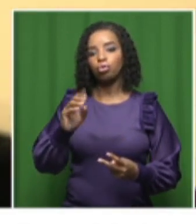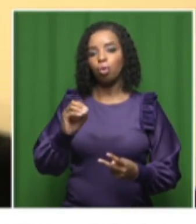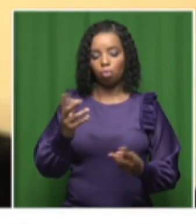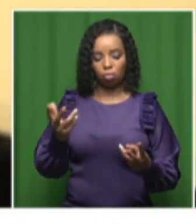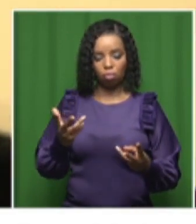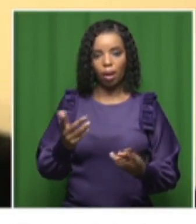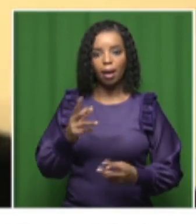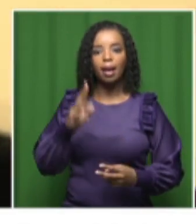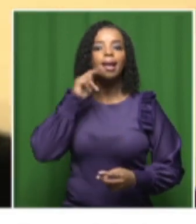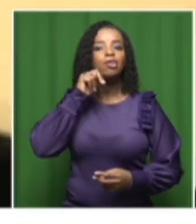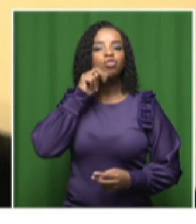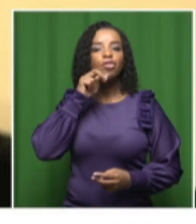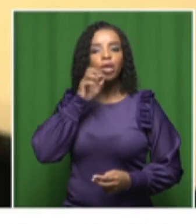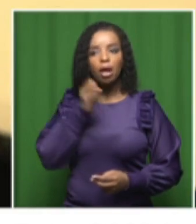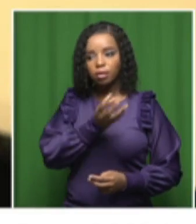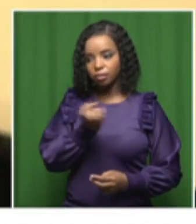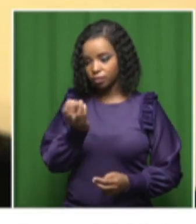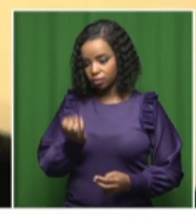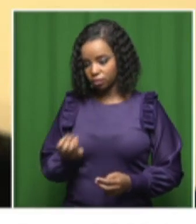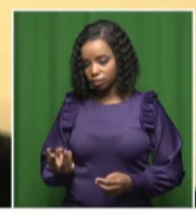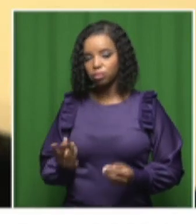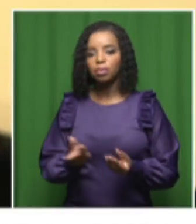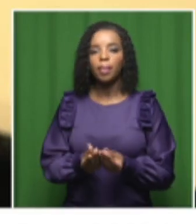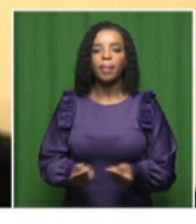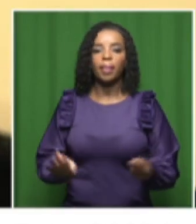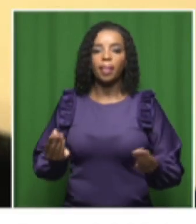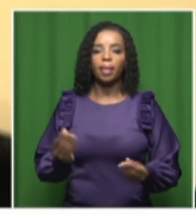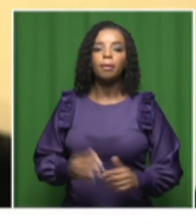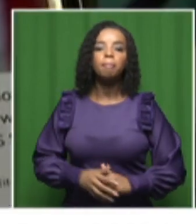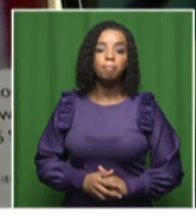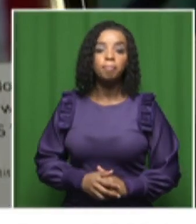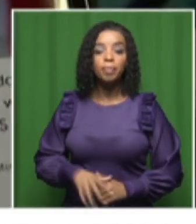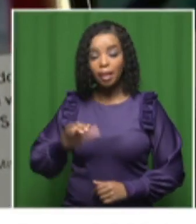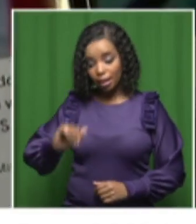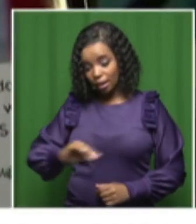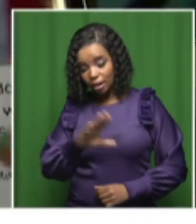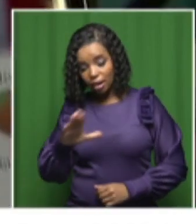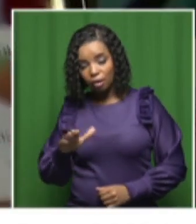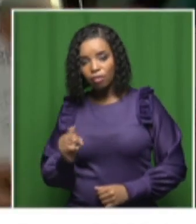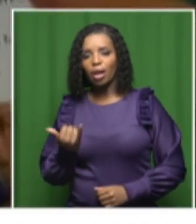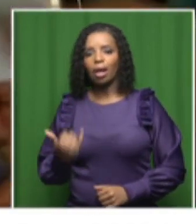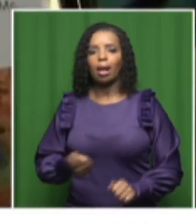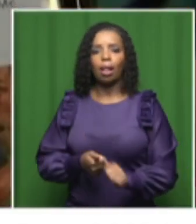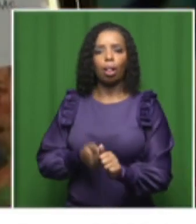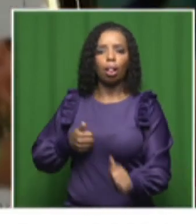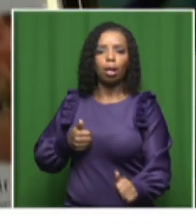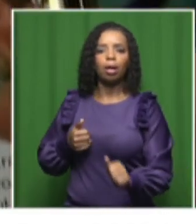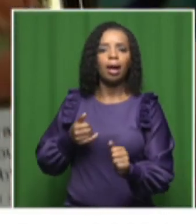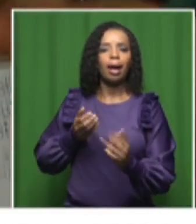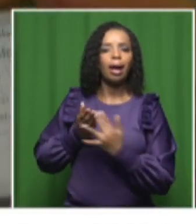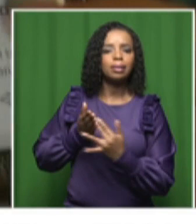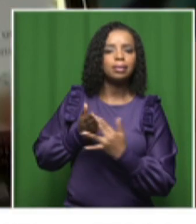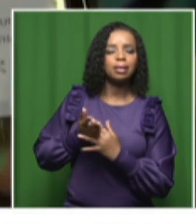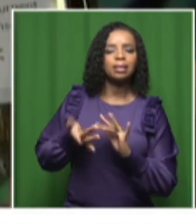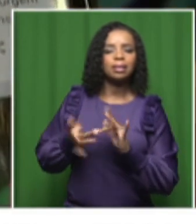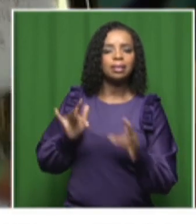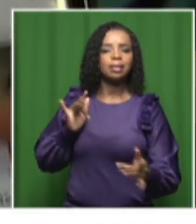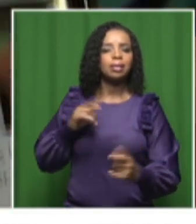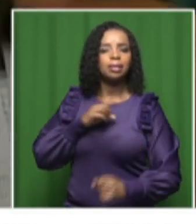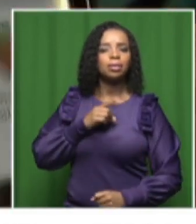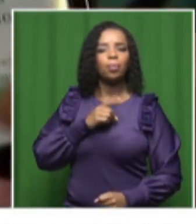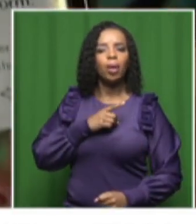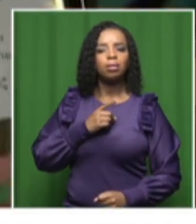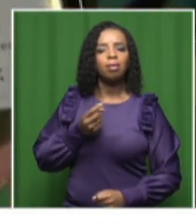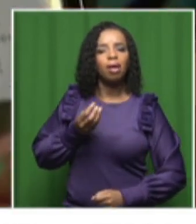expected to widen internet access in the African continent. African continent is lagging behind on the internet access, with an